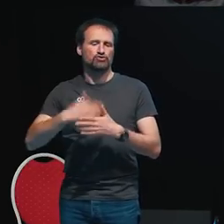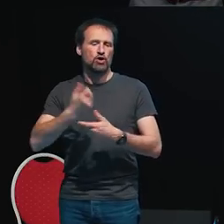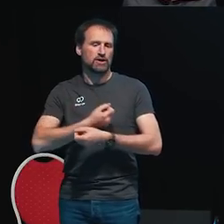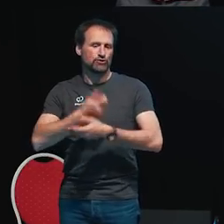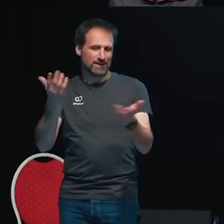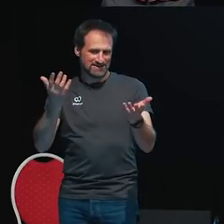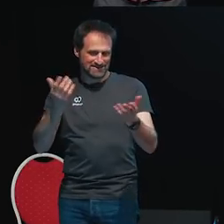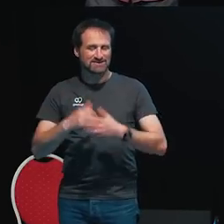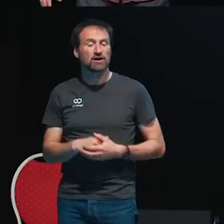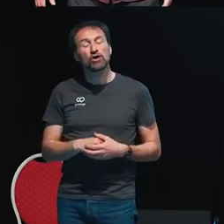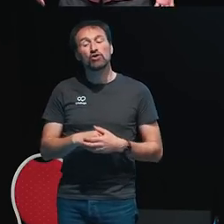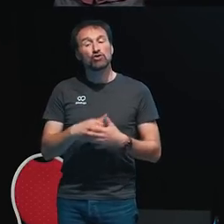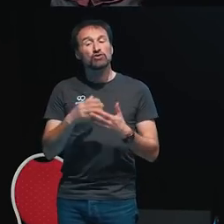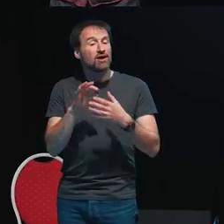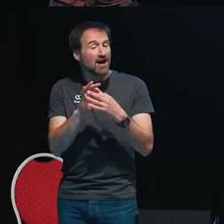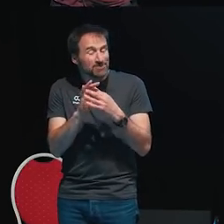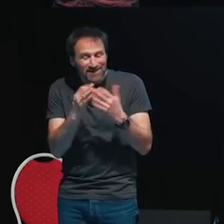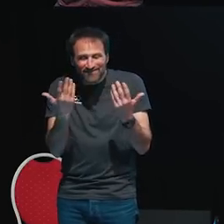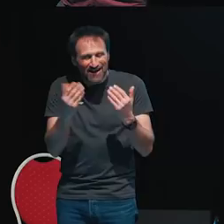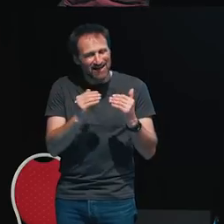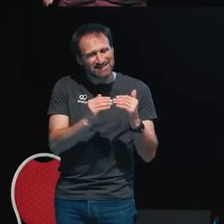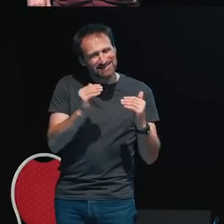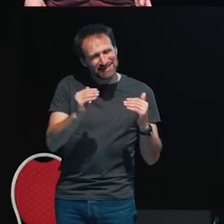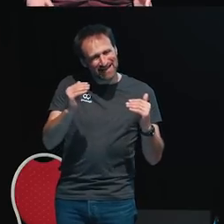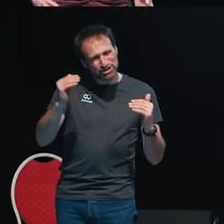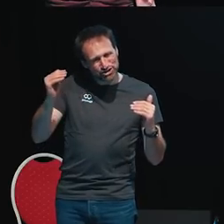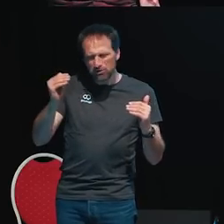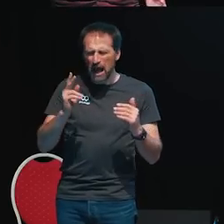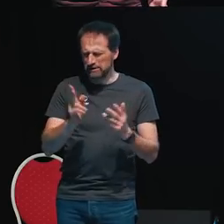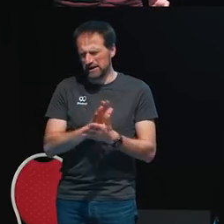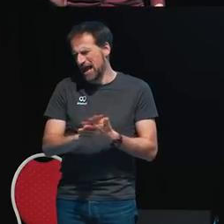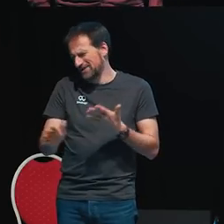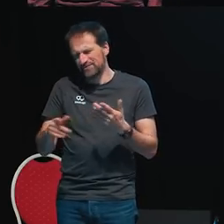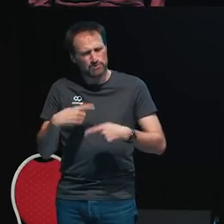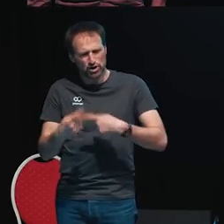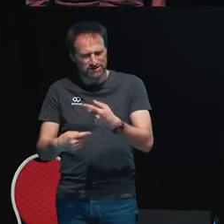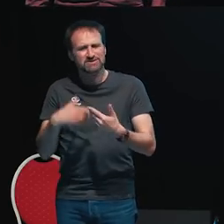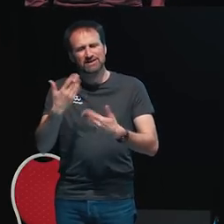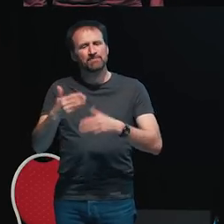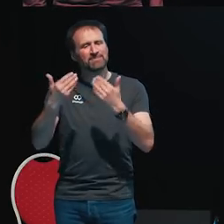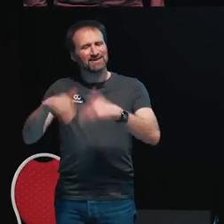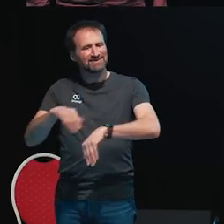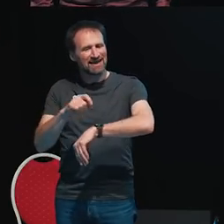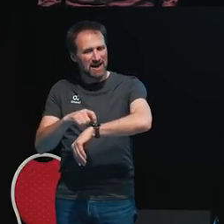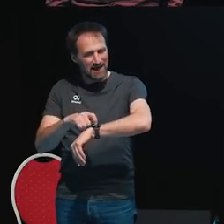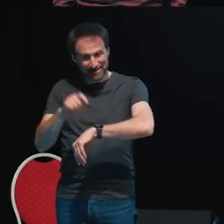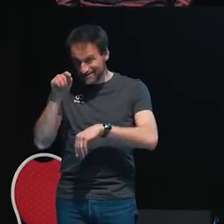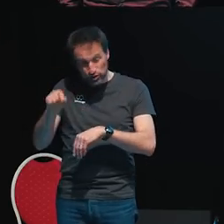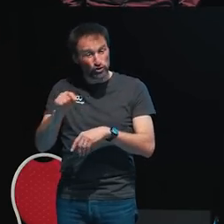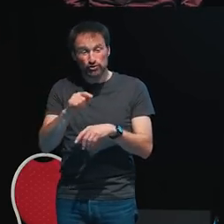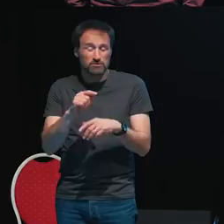And due to the stages, it's a very simple process. You have the deadline, and whatever feature has